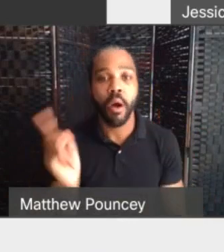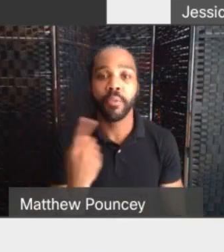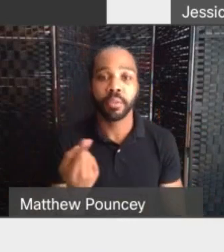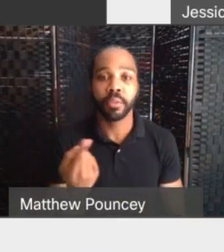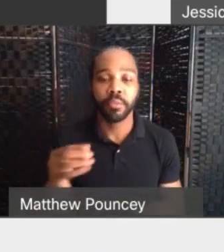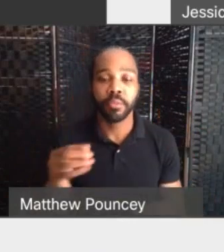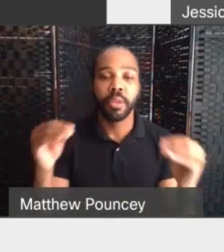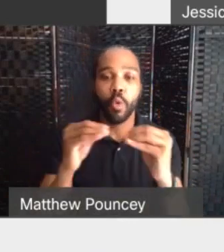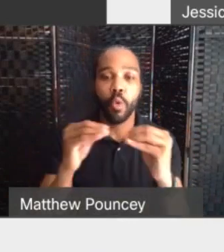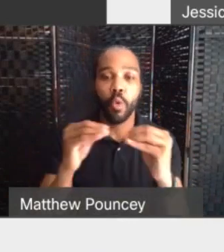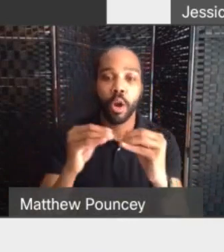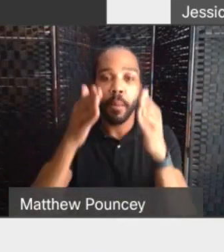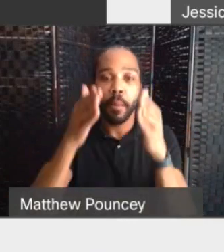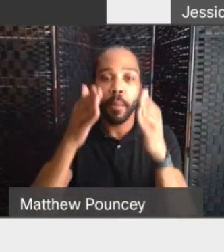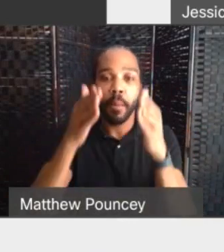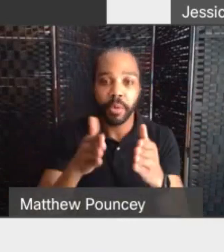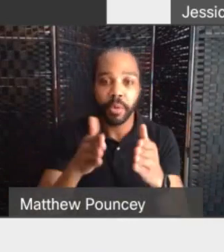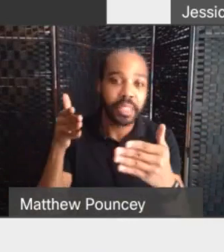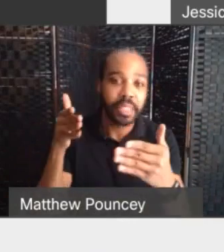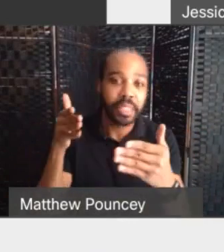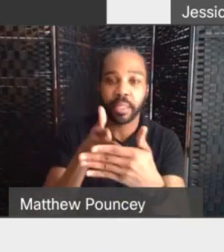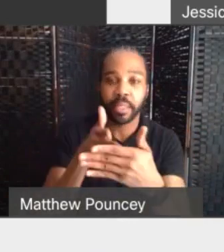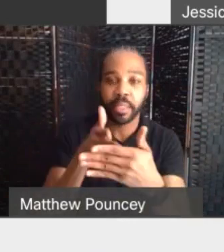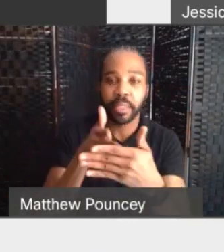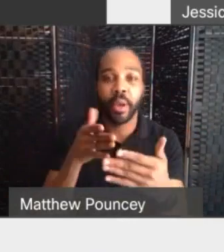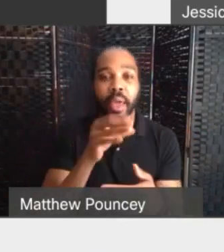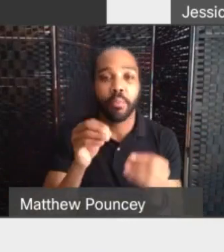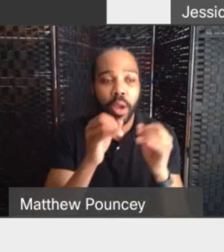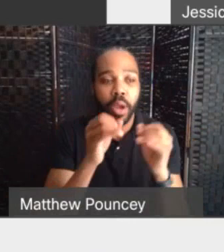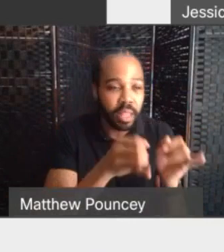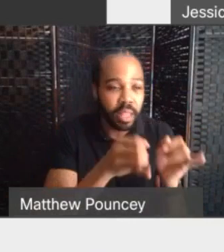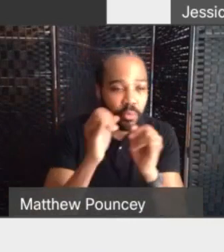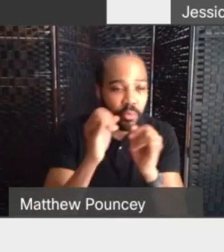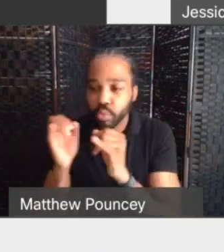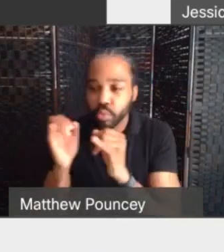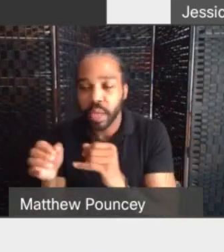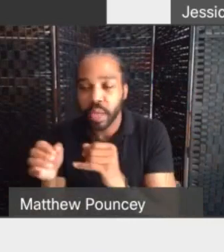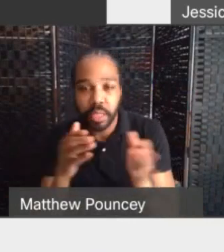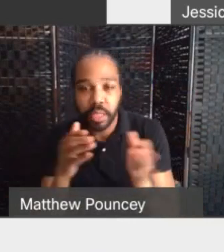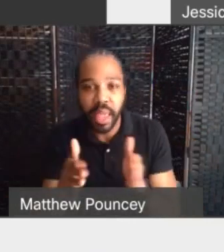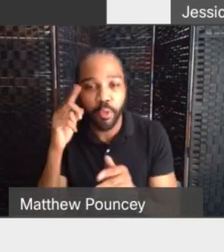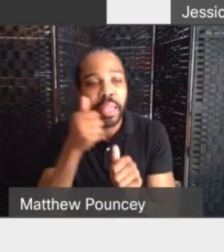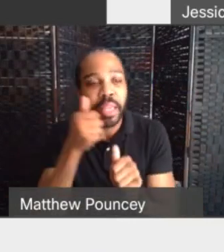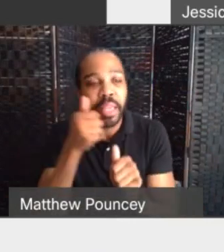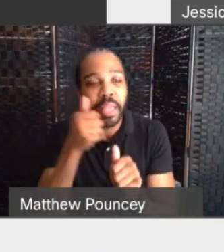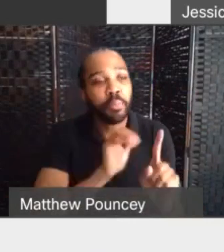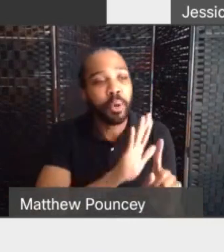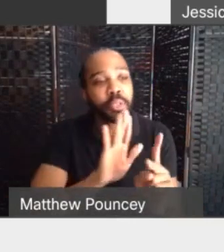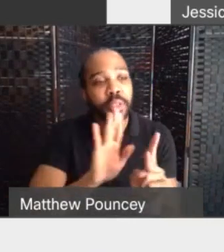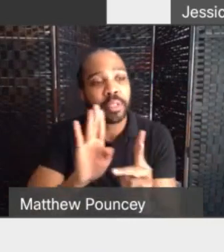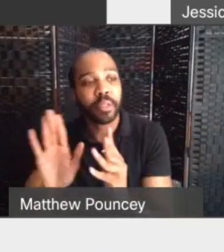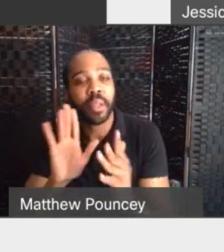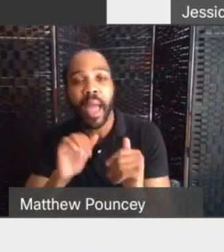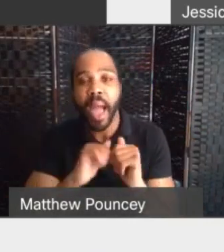more person-centered and individualized in planning for each person and how to